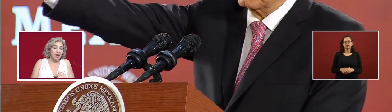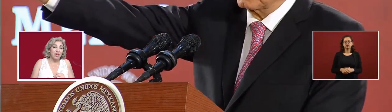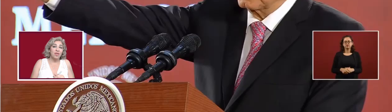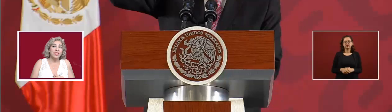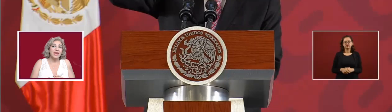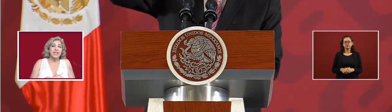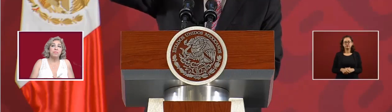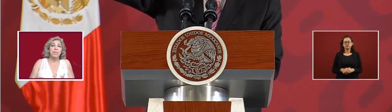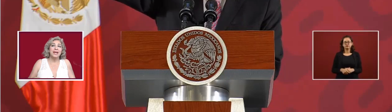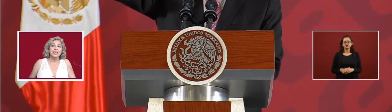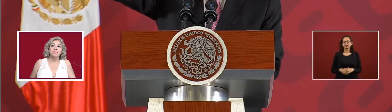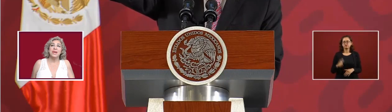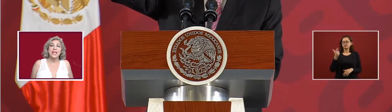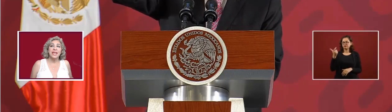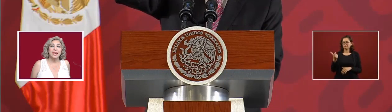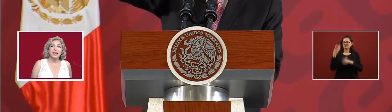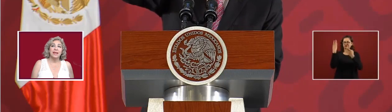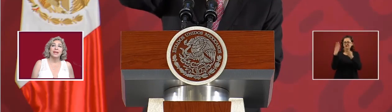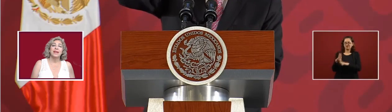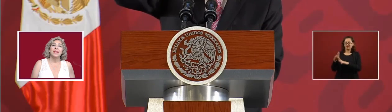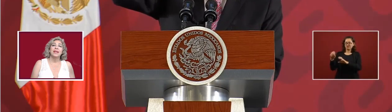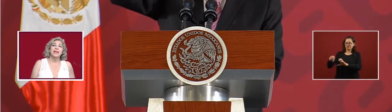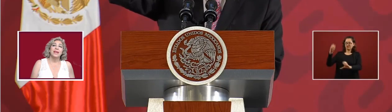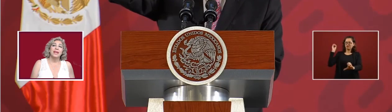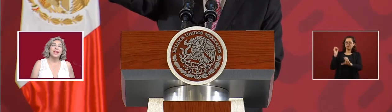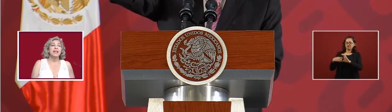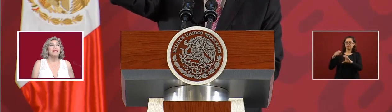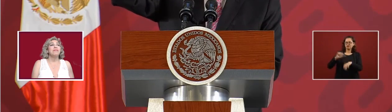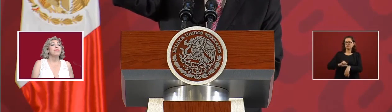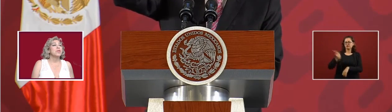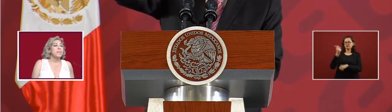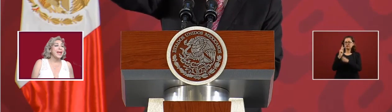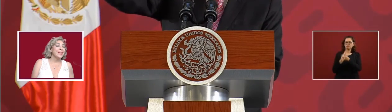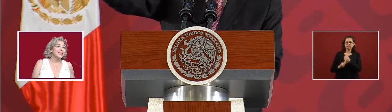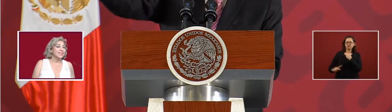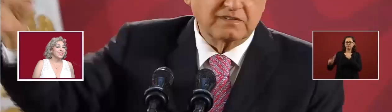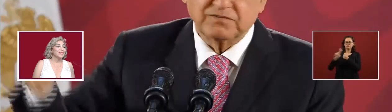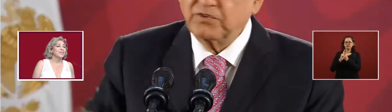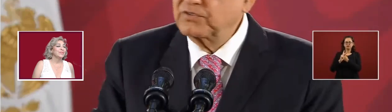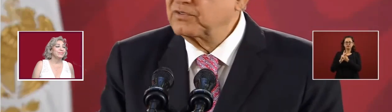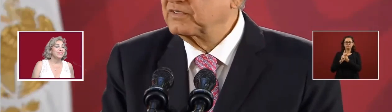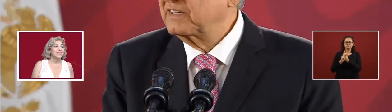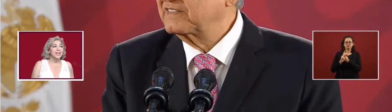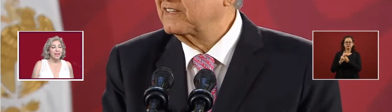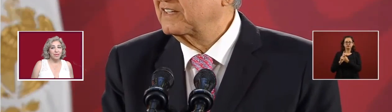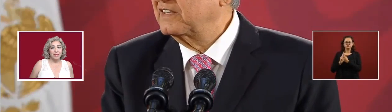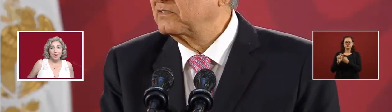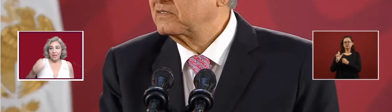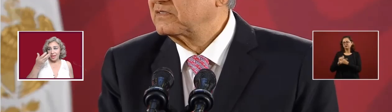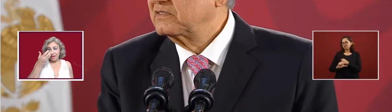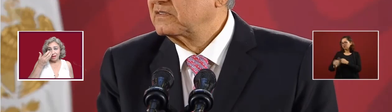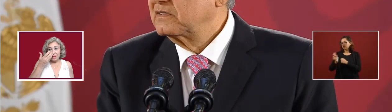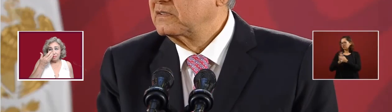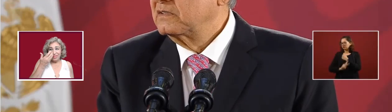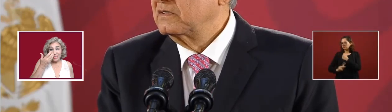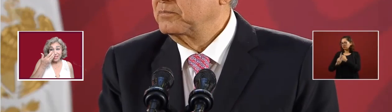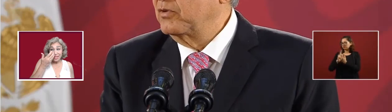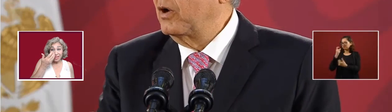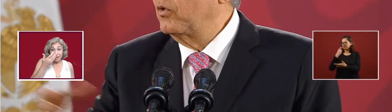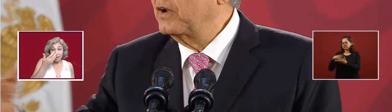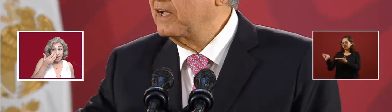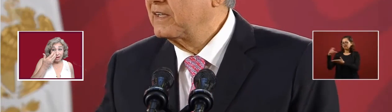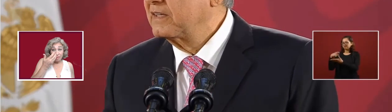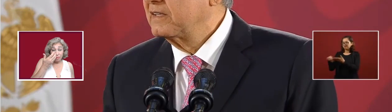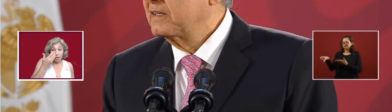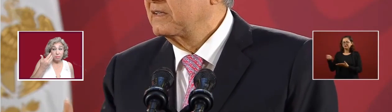or they deposit money in foreign banks and funds